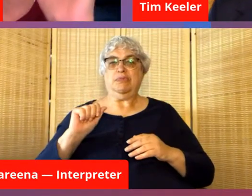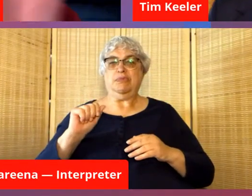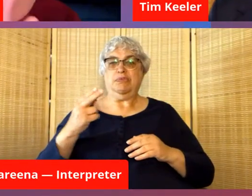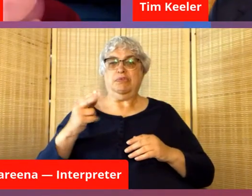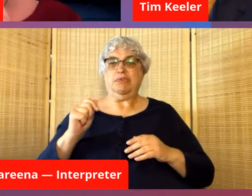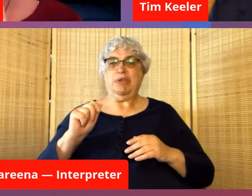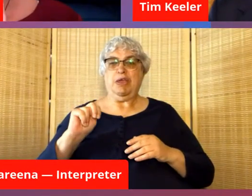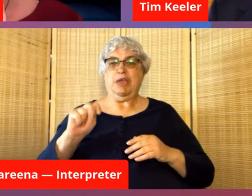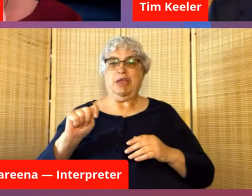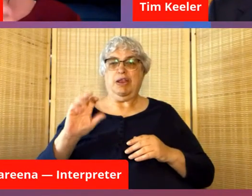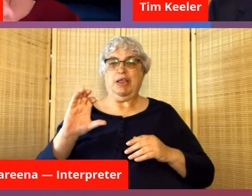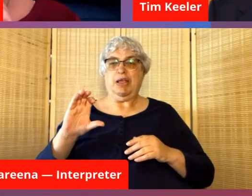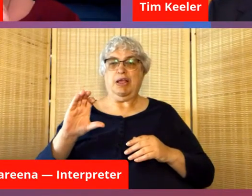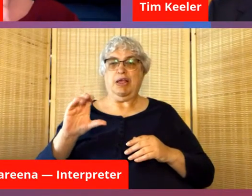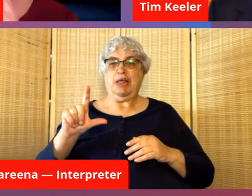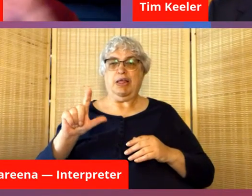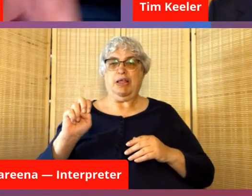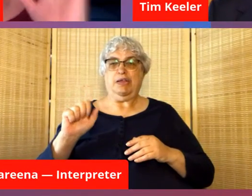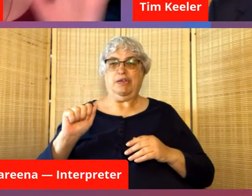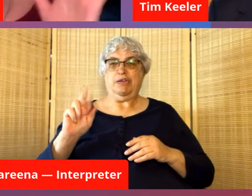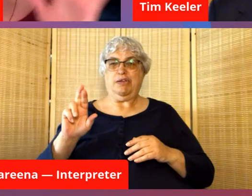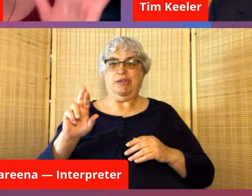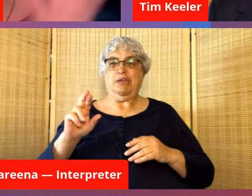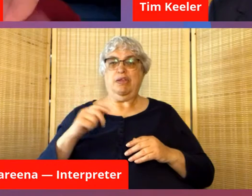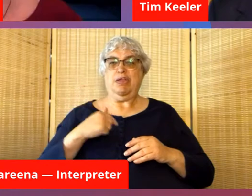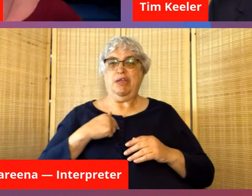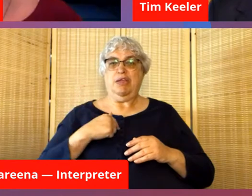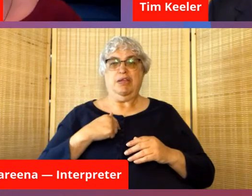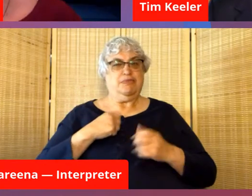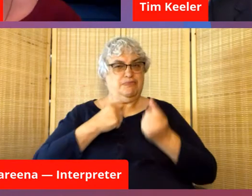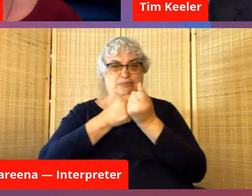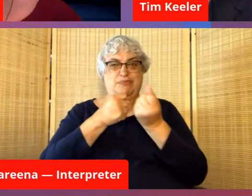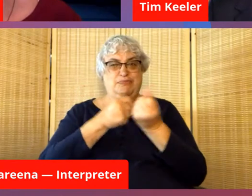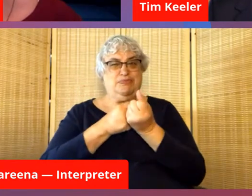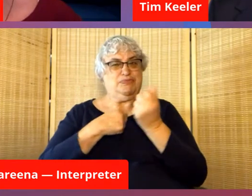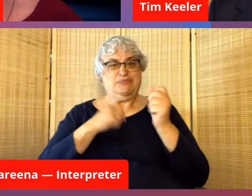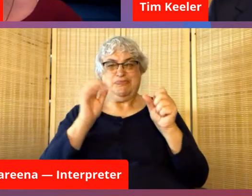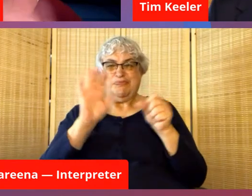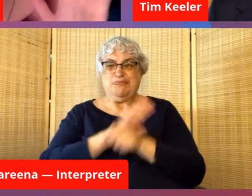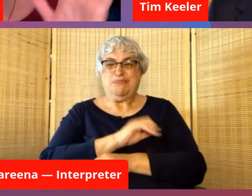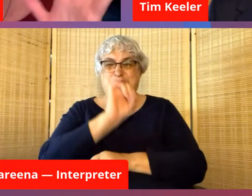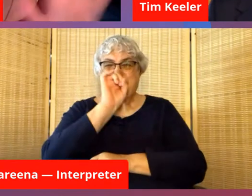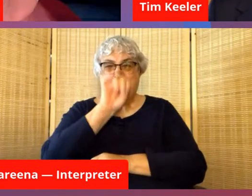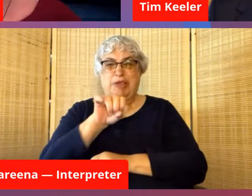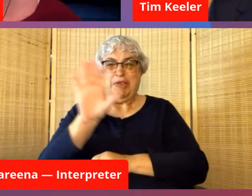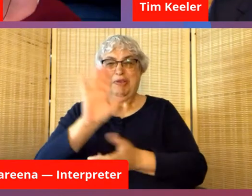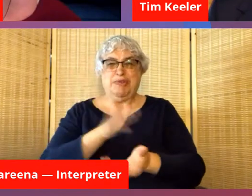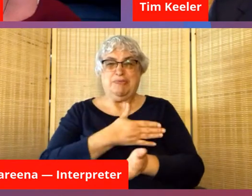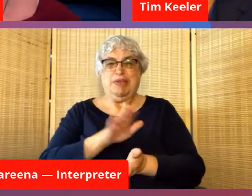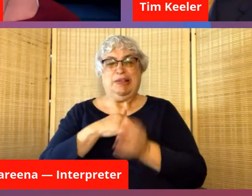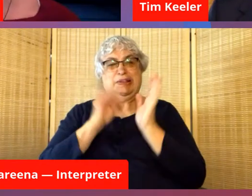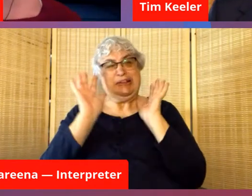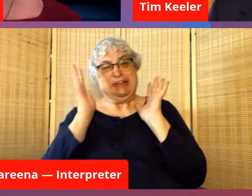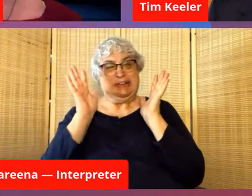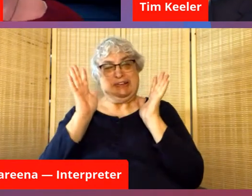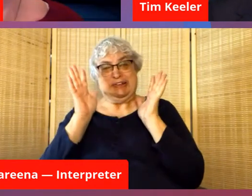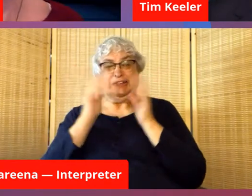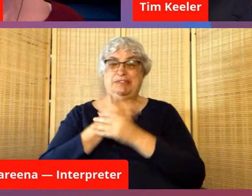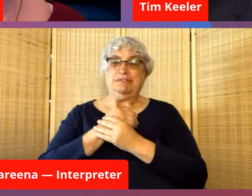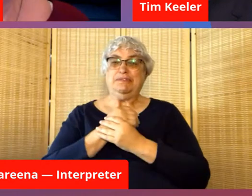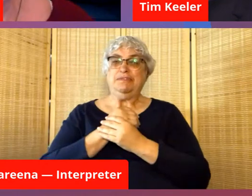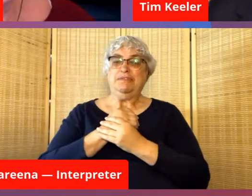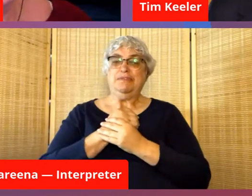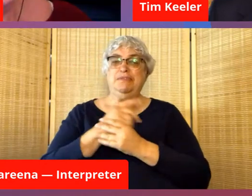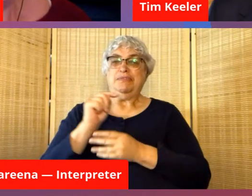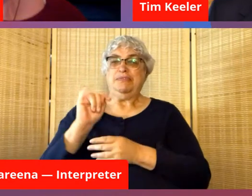have to say, I am I'm a fan. I'm a total fan. I'm fangirling here, Tim. Well, thank